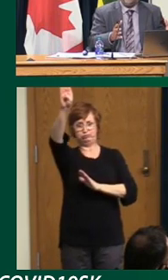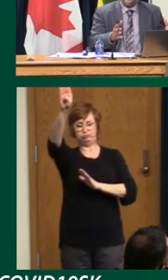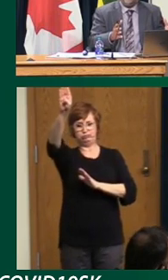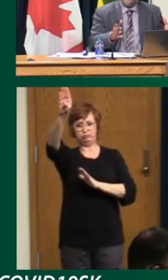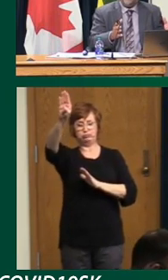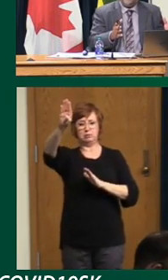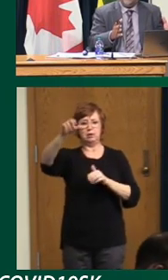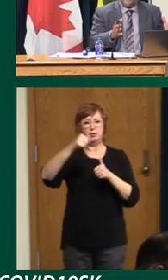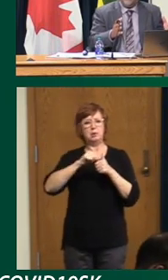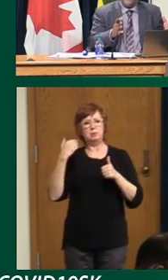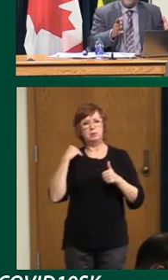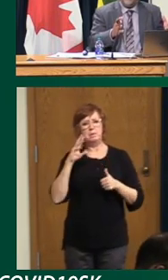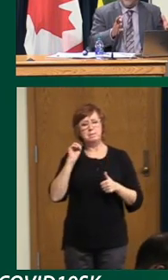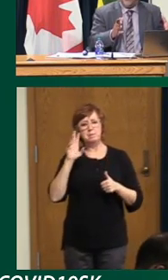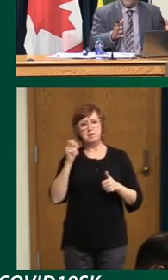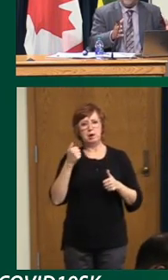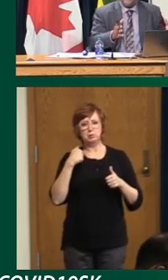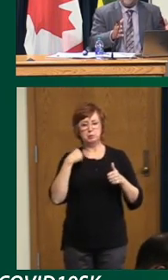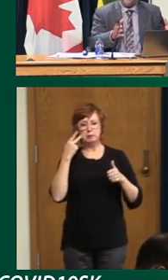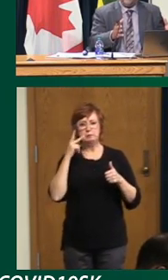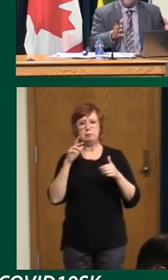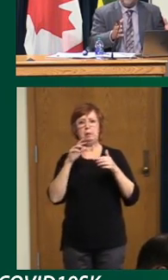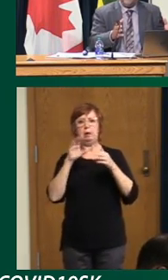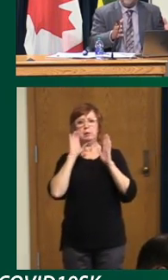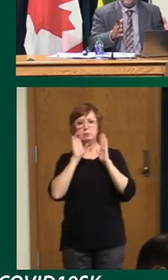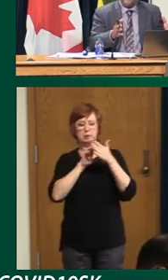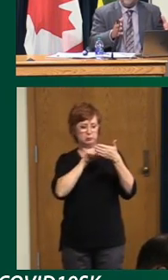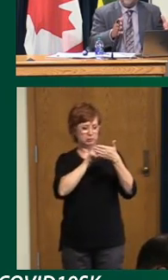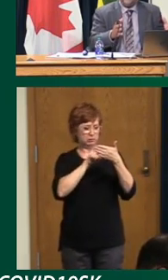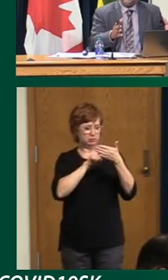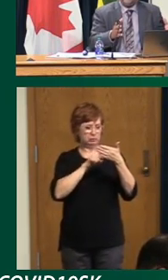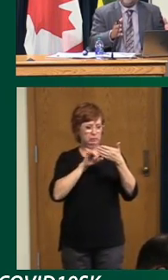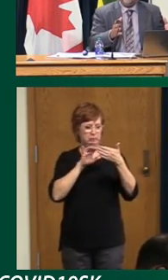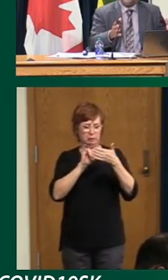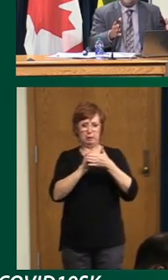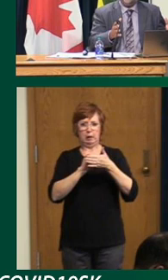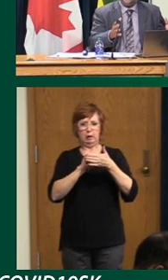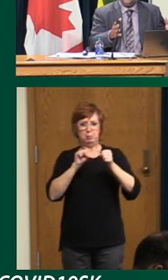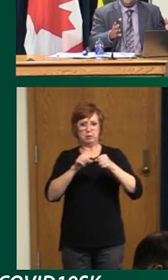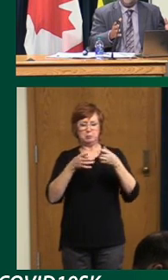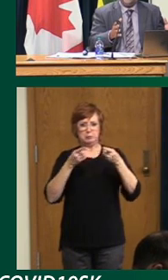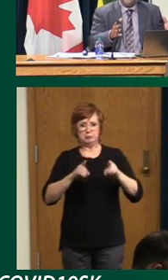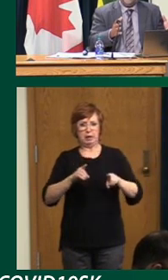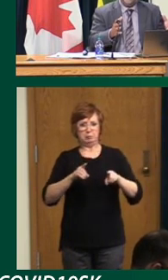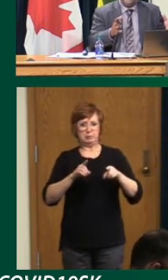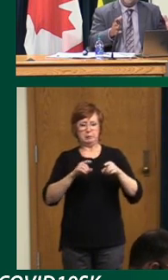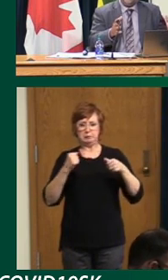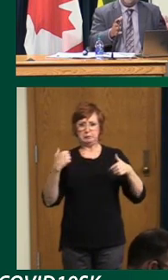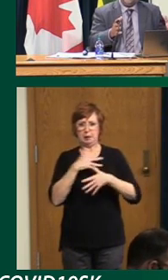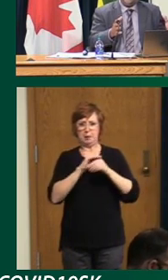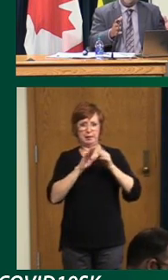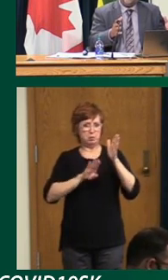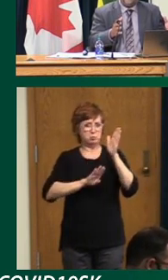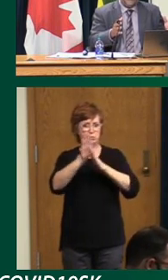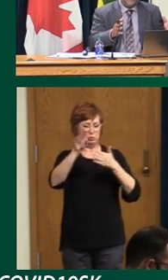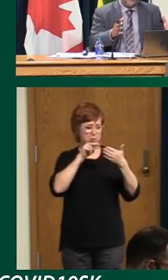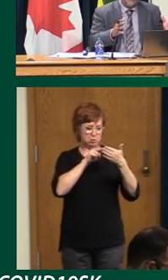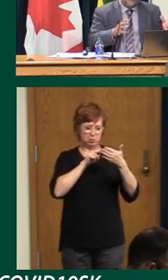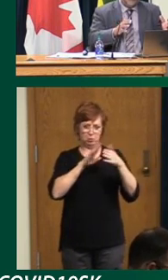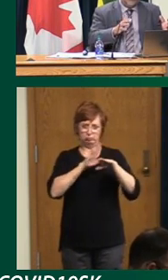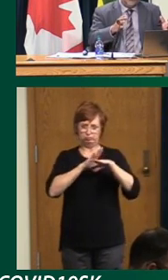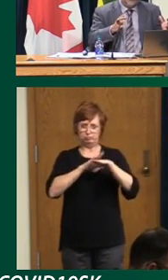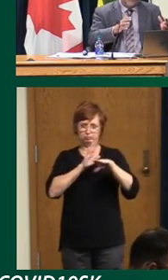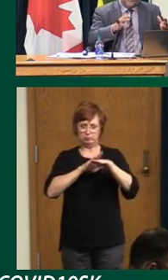felt comfortable that that's very important to be aware of, but we're not going there. And even with the localized